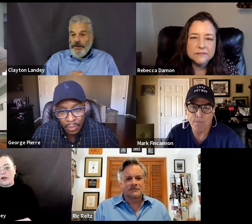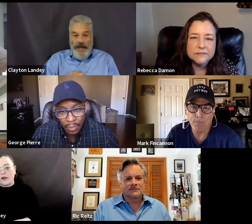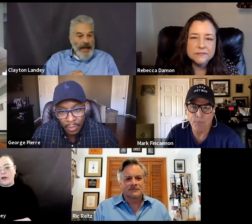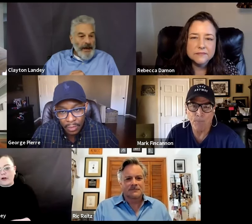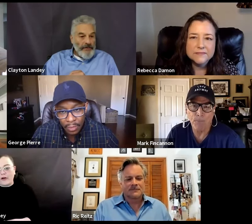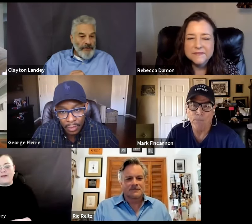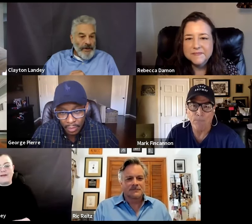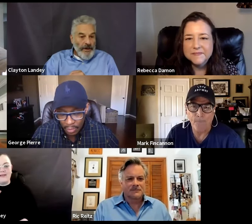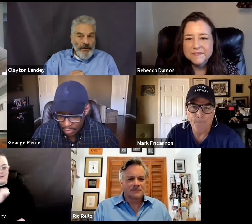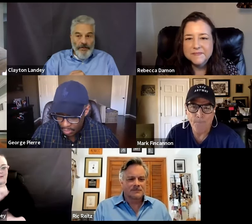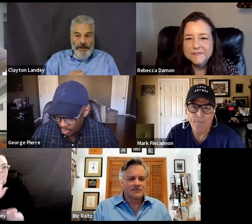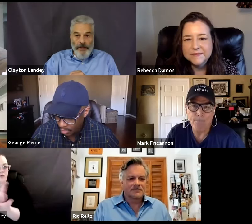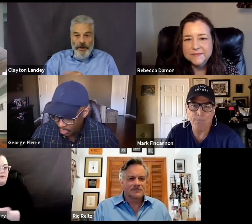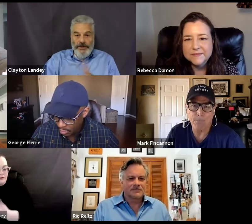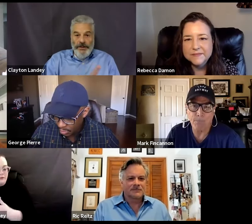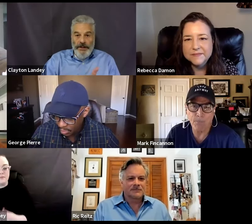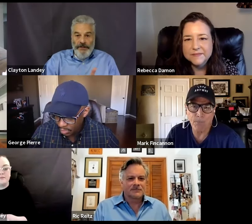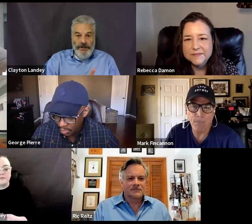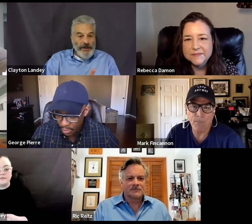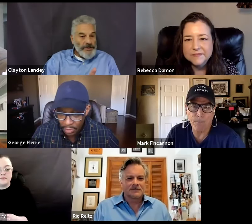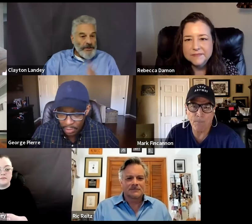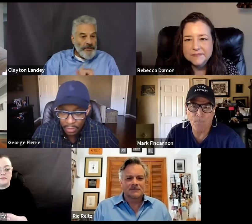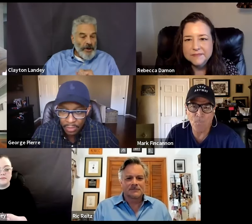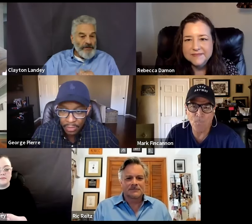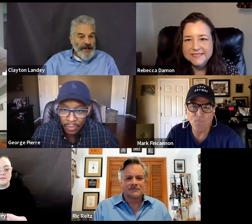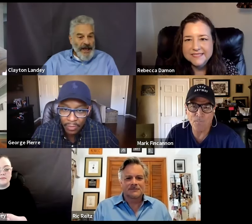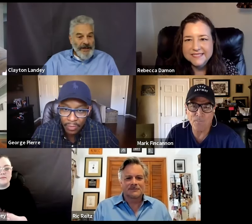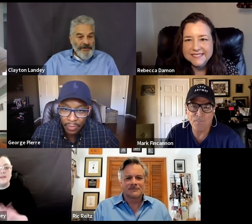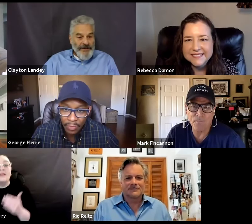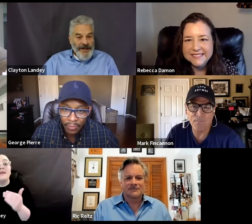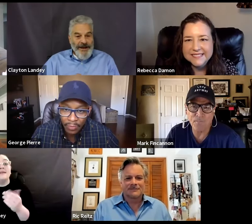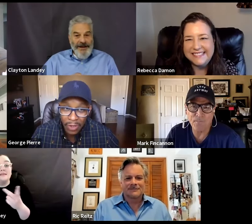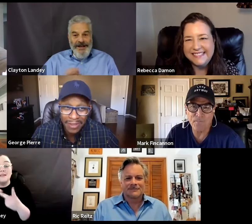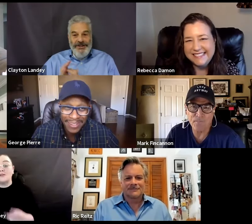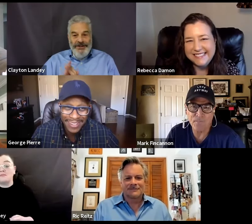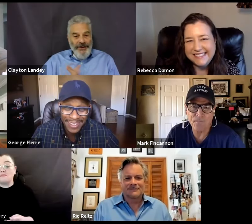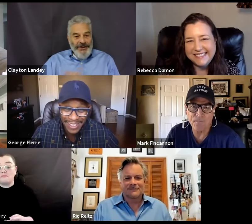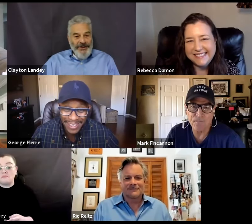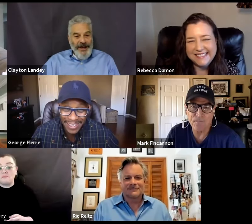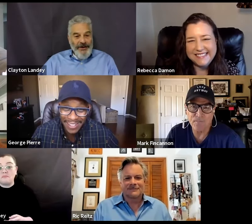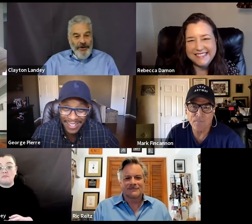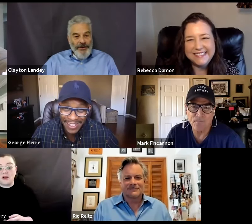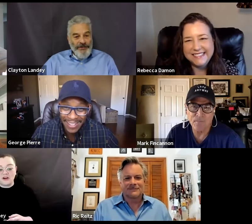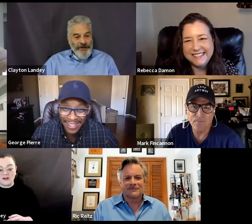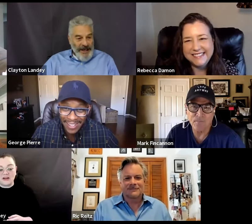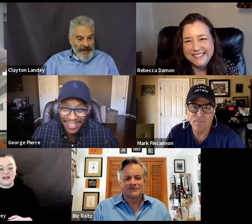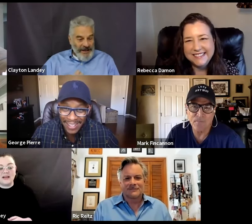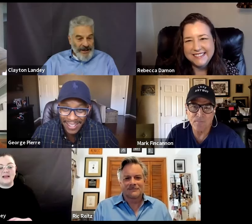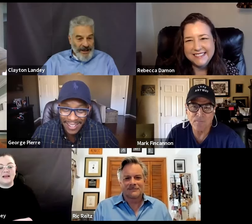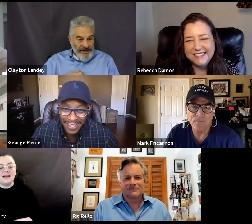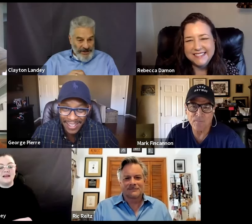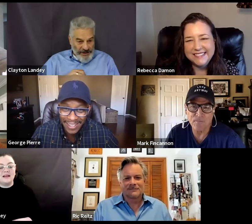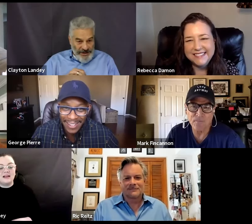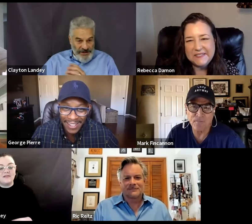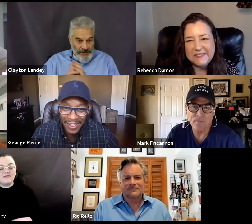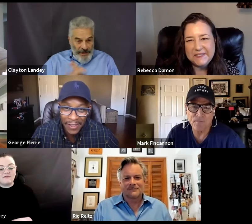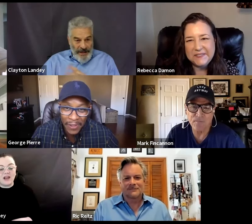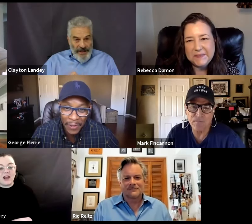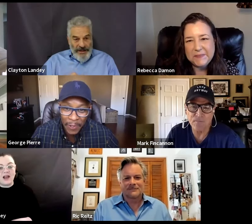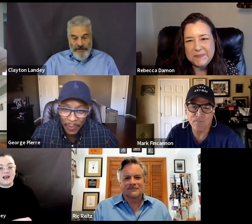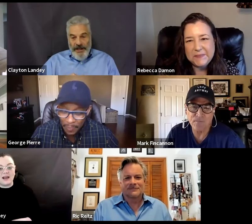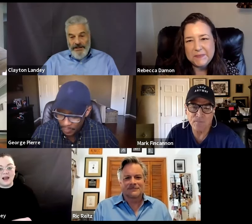Next we have, well, now Mark is on the left side of my screen, Mark Fincannon, casting director and owner of Fincannon and